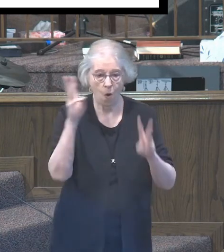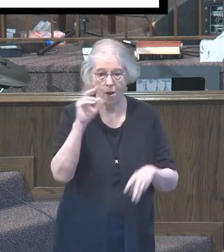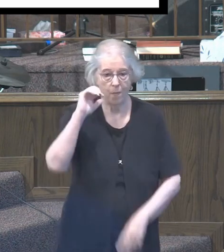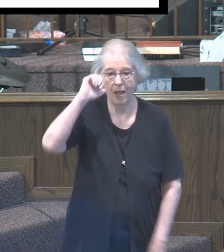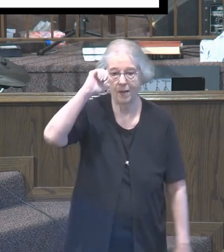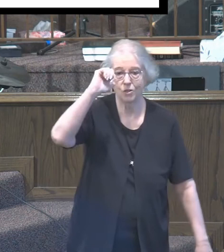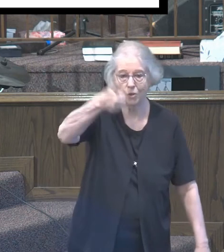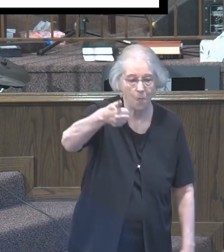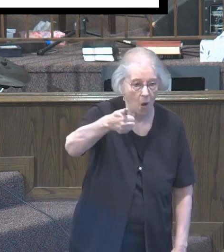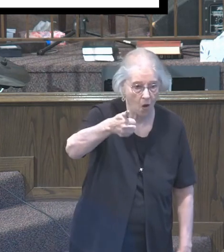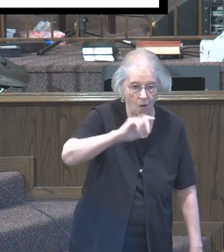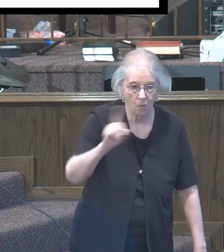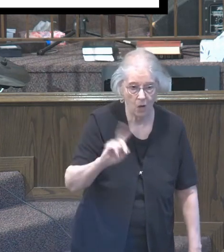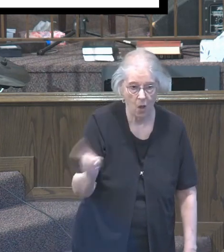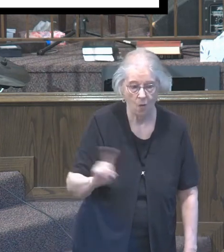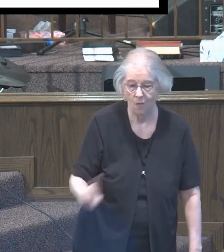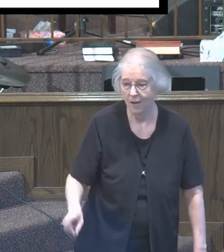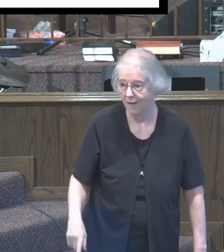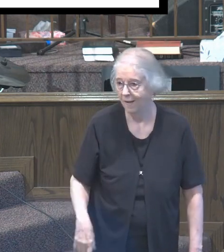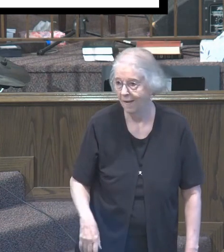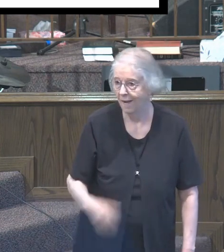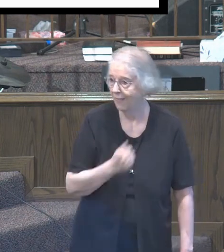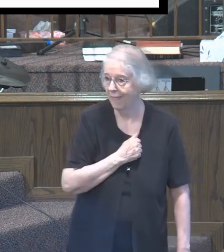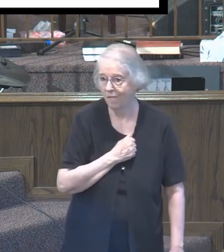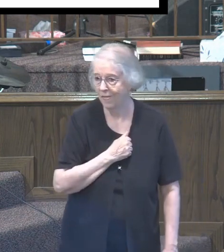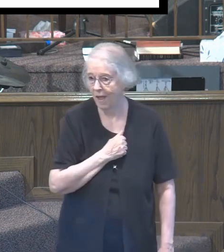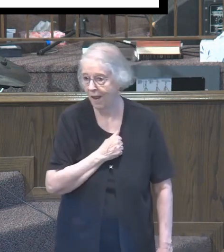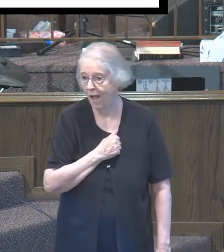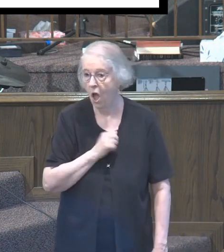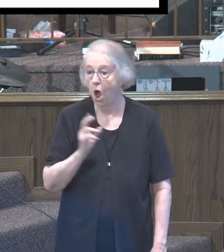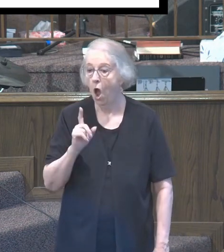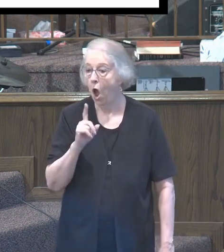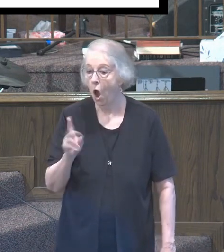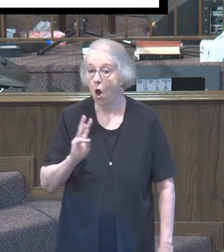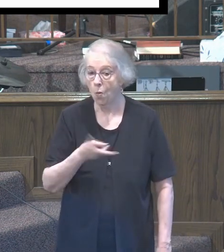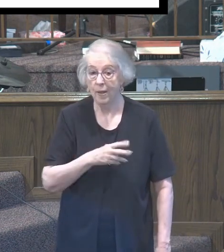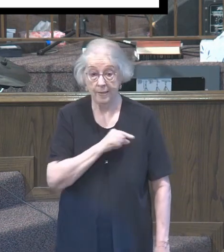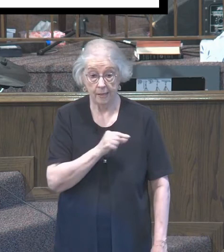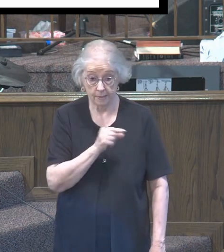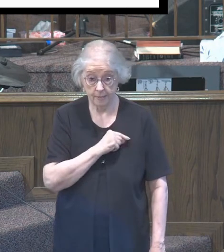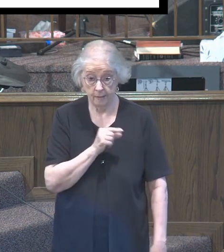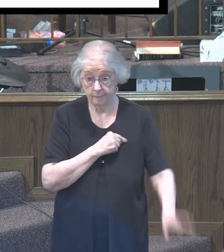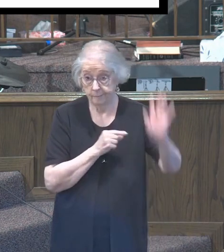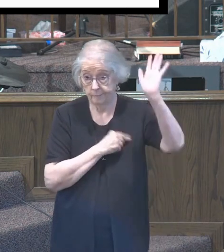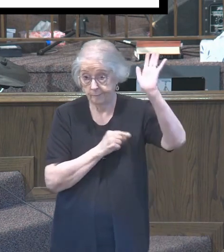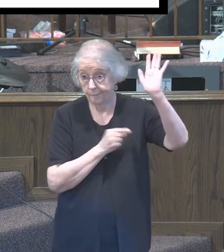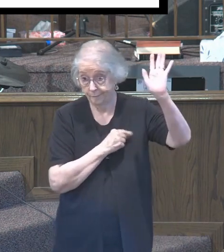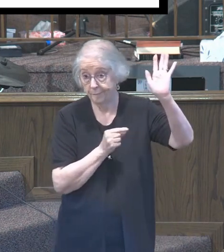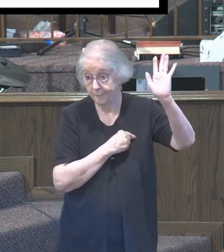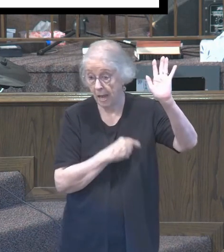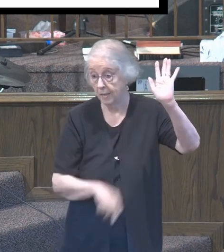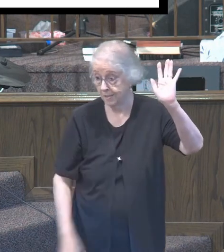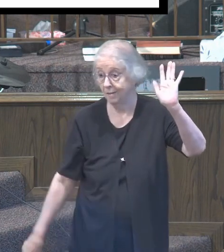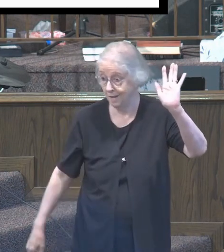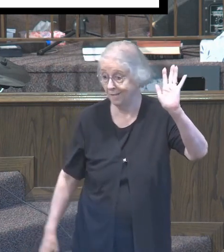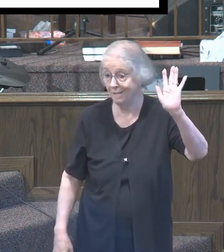face and be oblivious to the ugly sneer on your own. Do you have the nerve to say, "Let me wash your